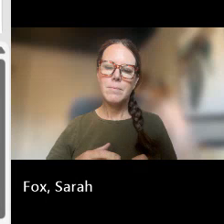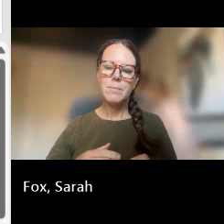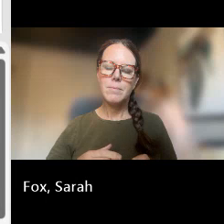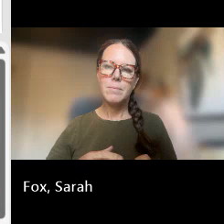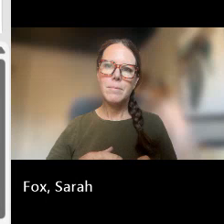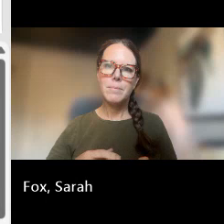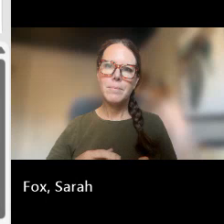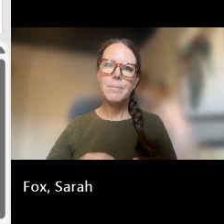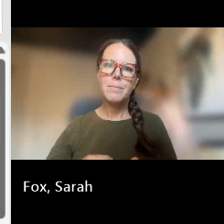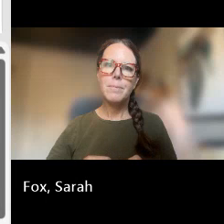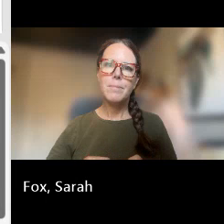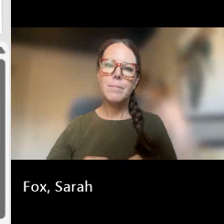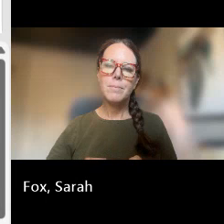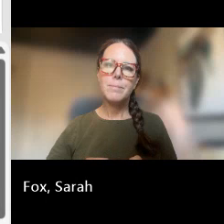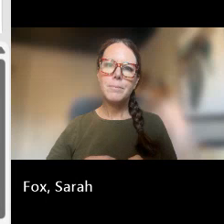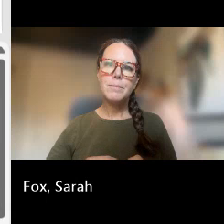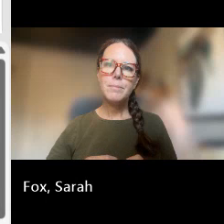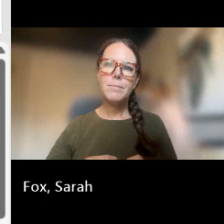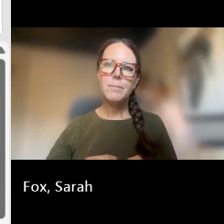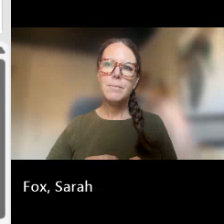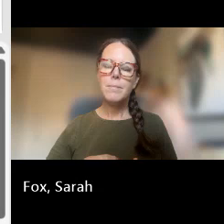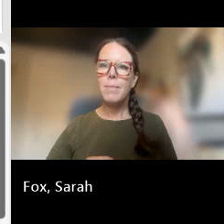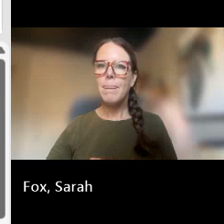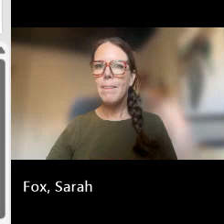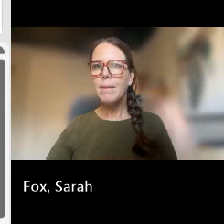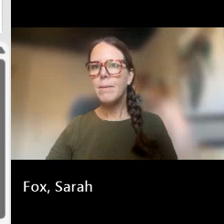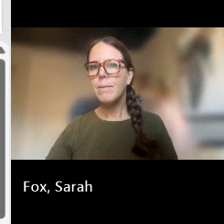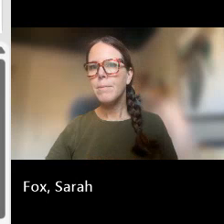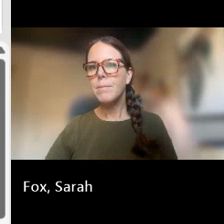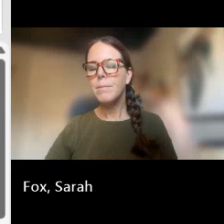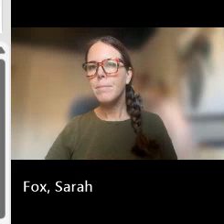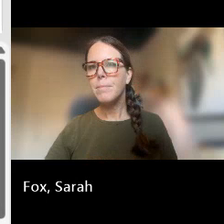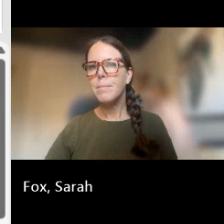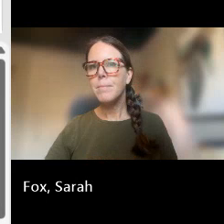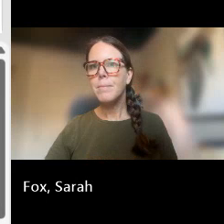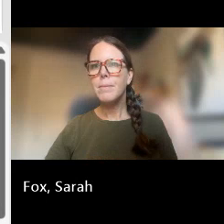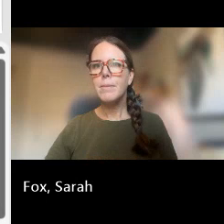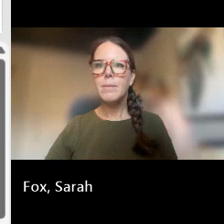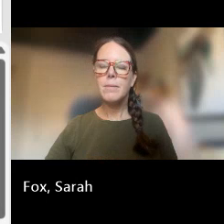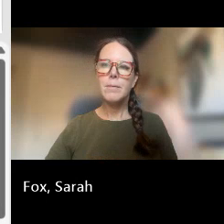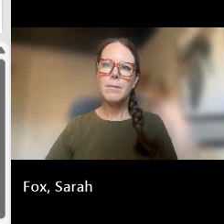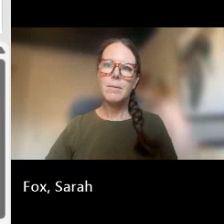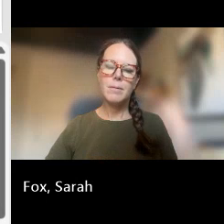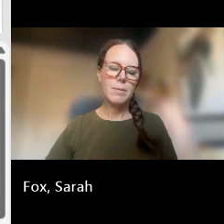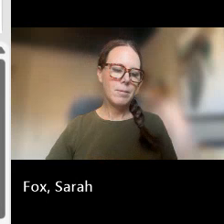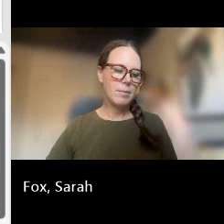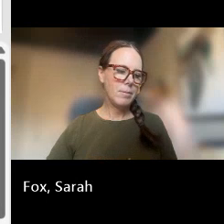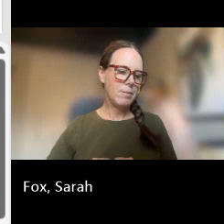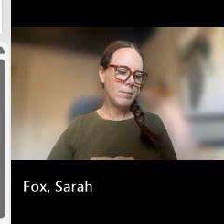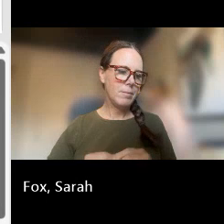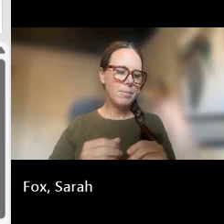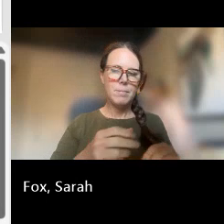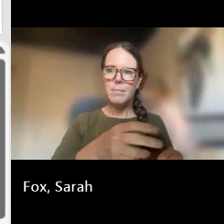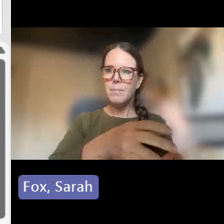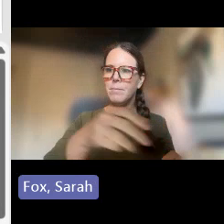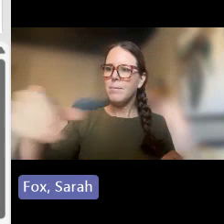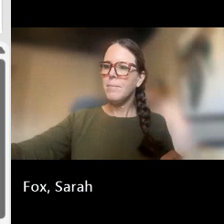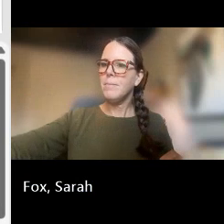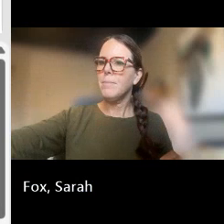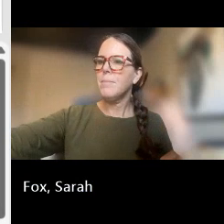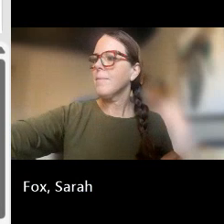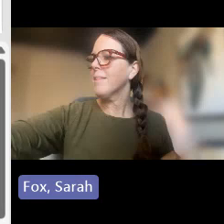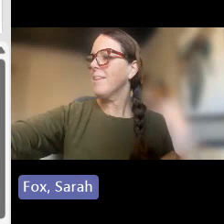Thank you. Steve? Thank you. My disc golf game is about like